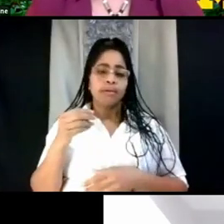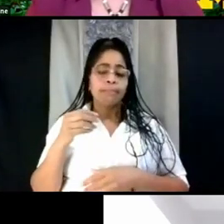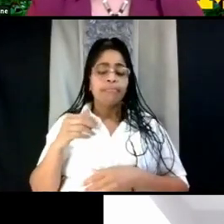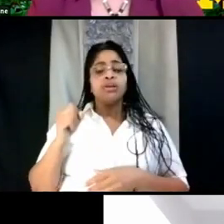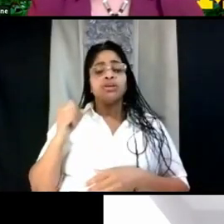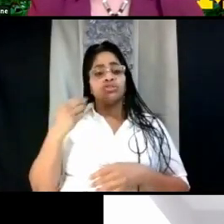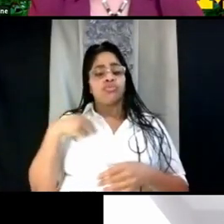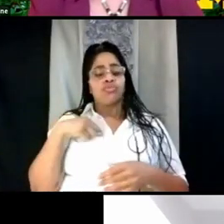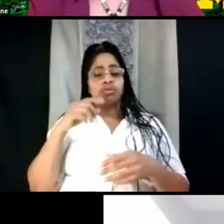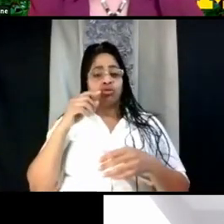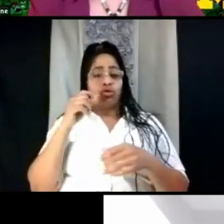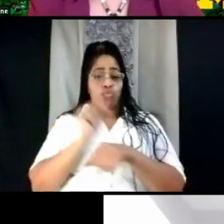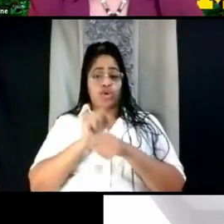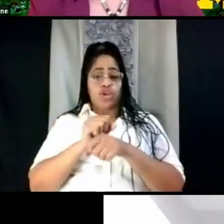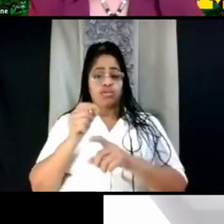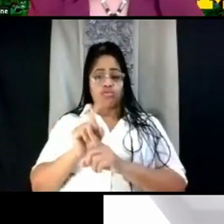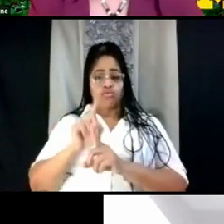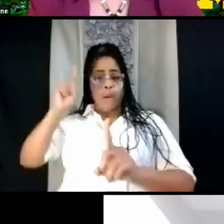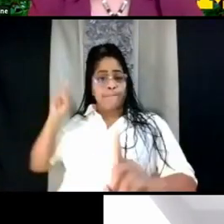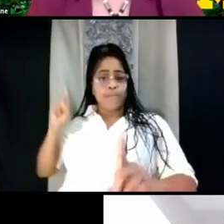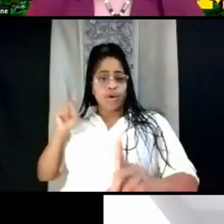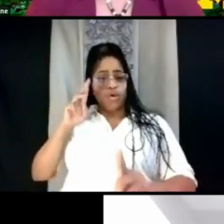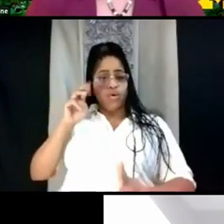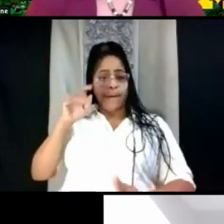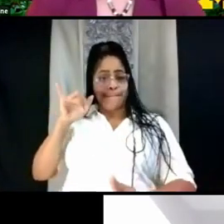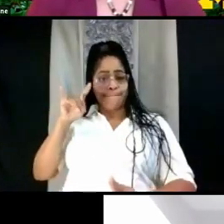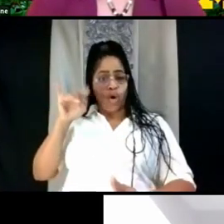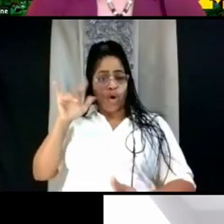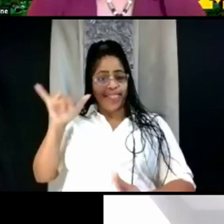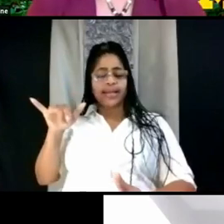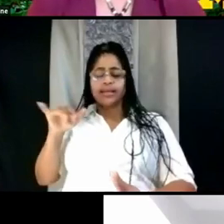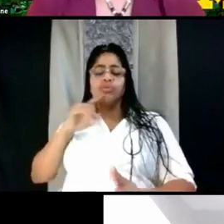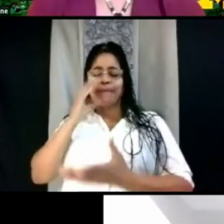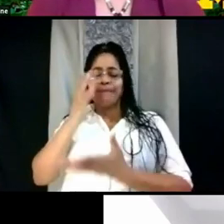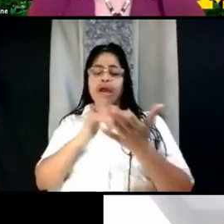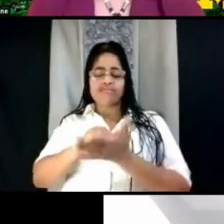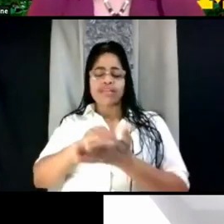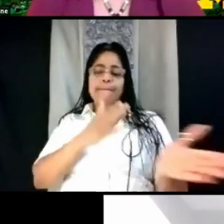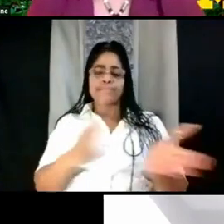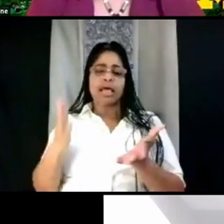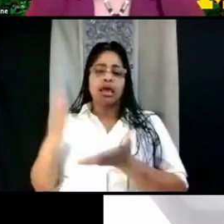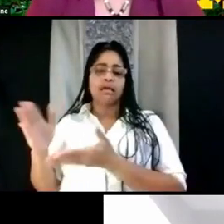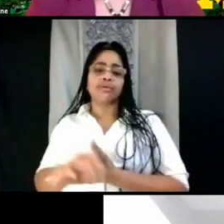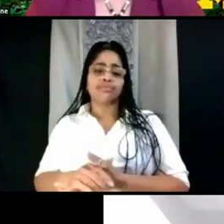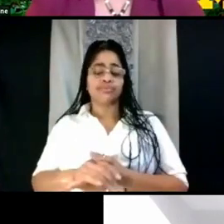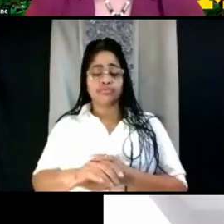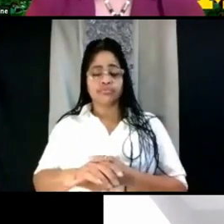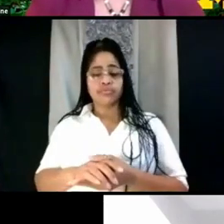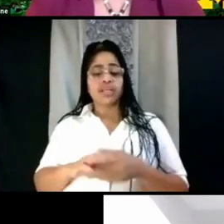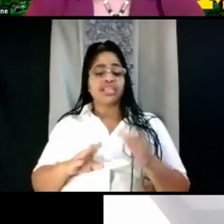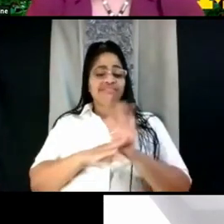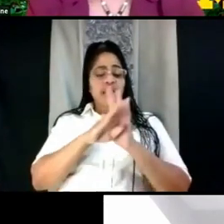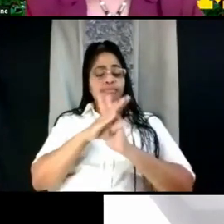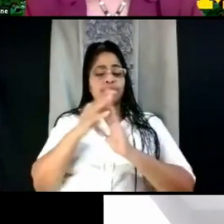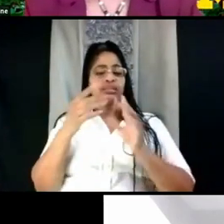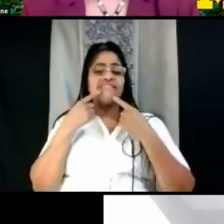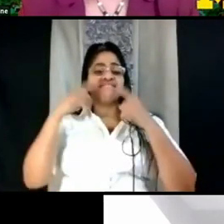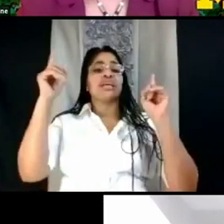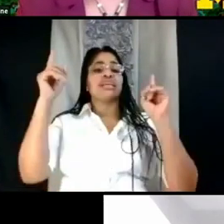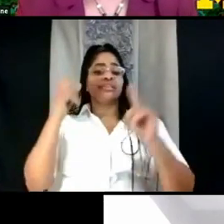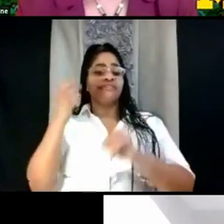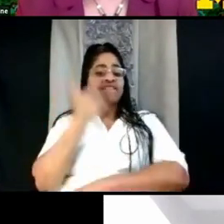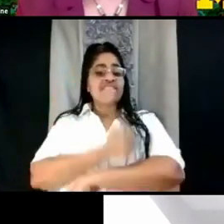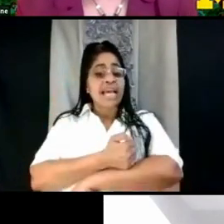working remotely is part of that plan. The development of effective vaccines, as has just been mentioned, is certainly